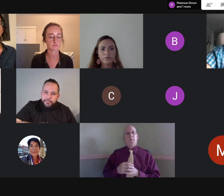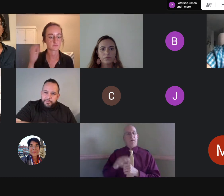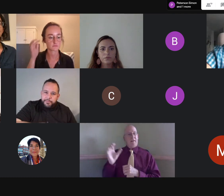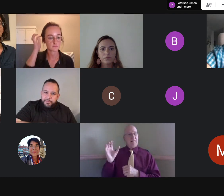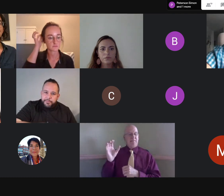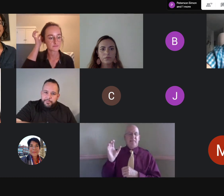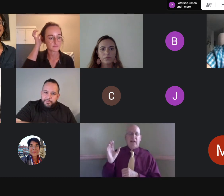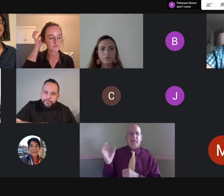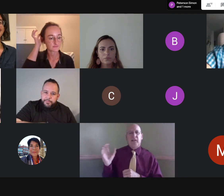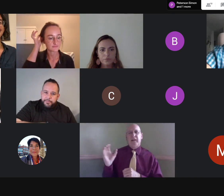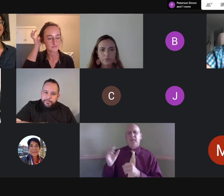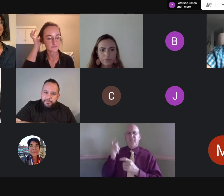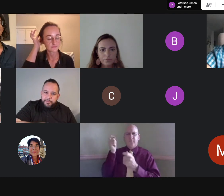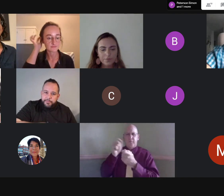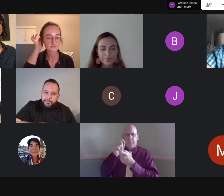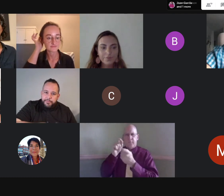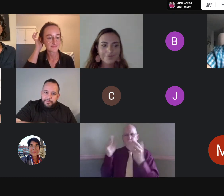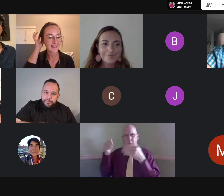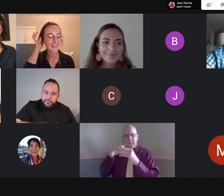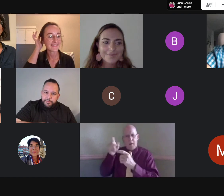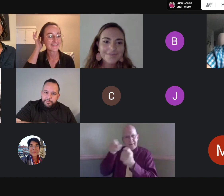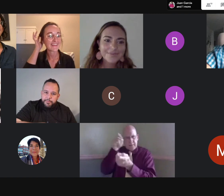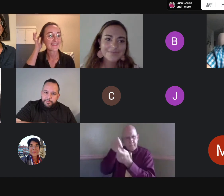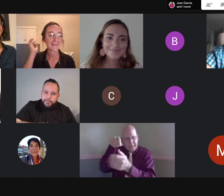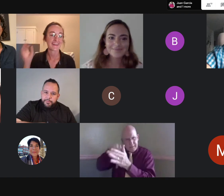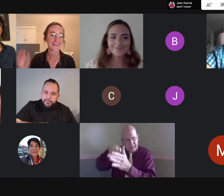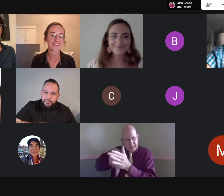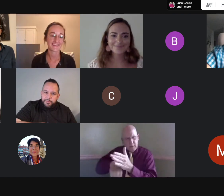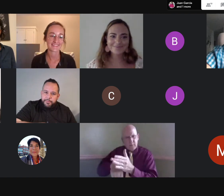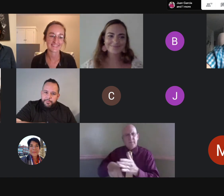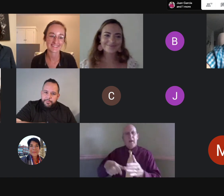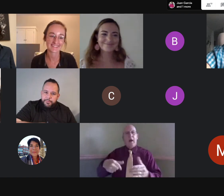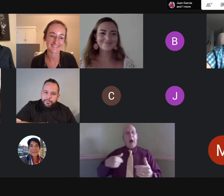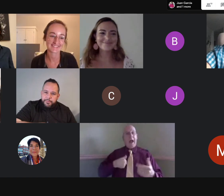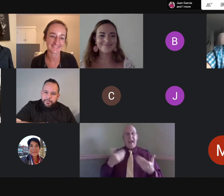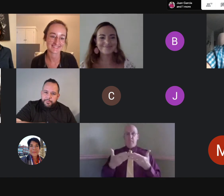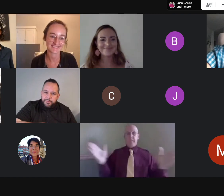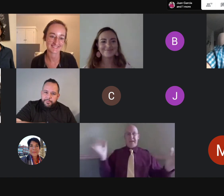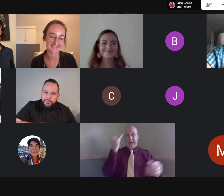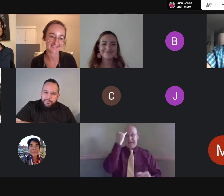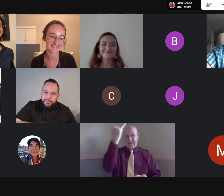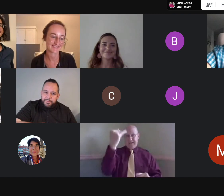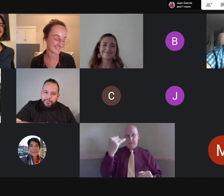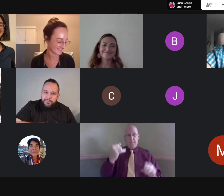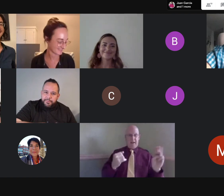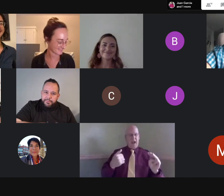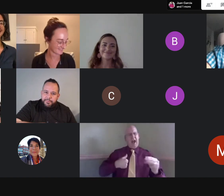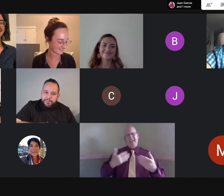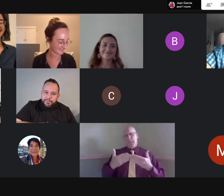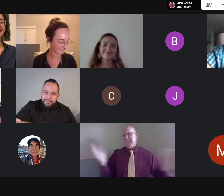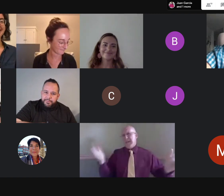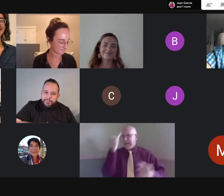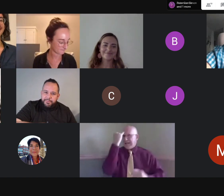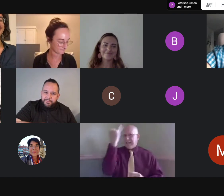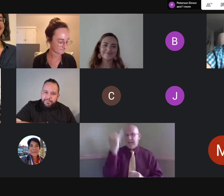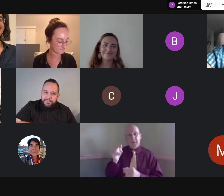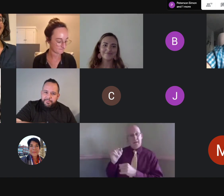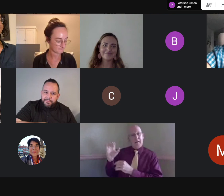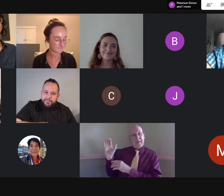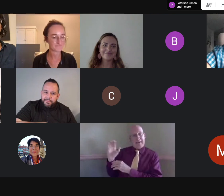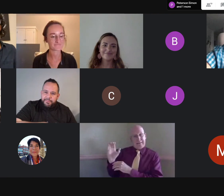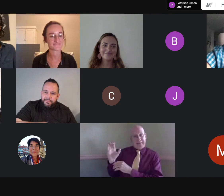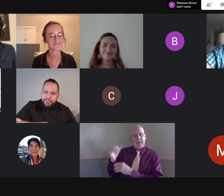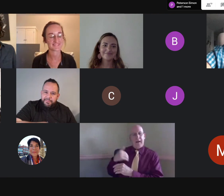on the little details. And I'm here like, I want this grand idea and this grand application, and it needs to have an interpreter